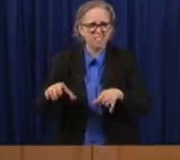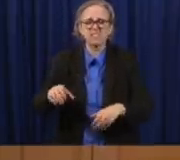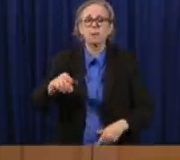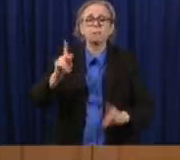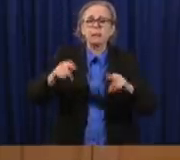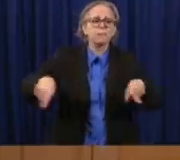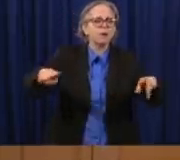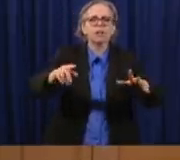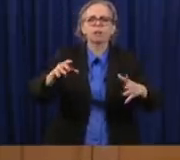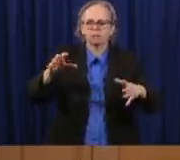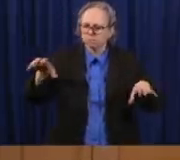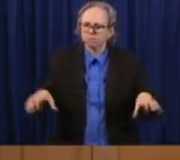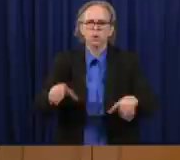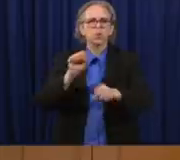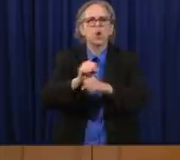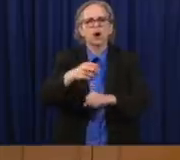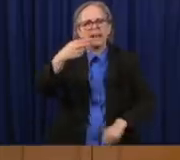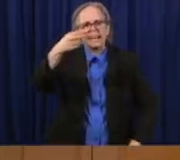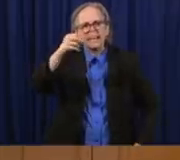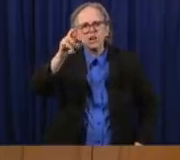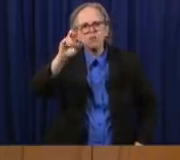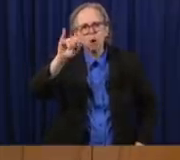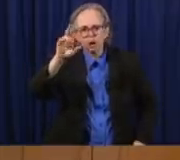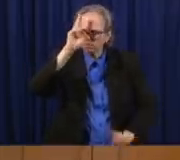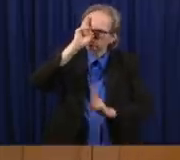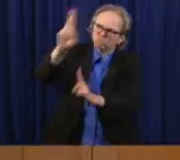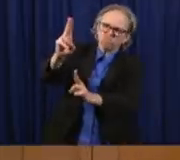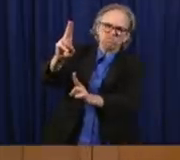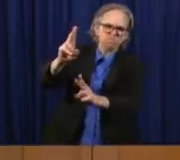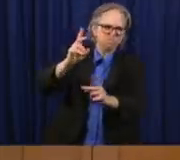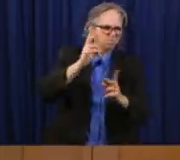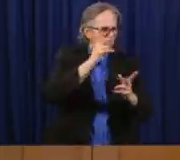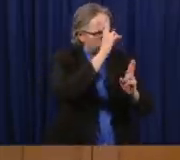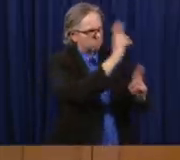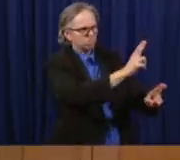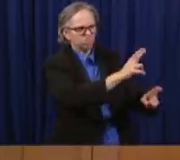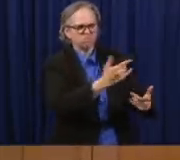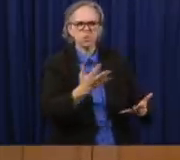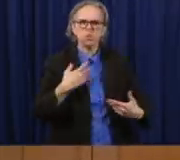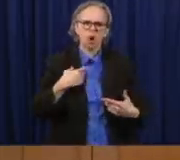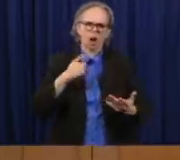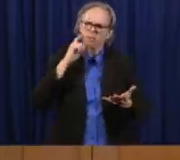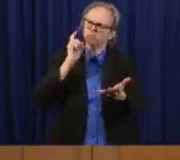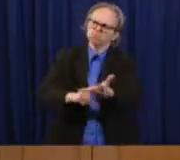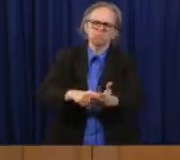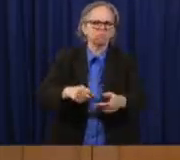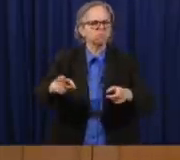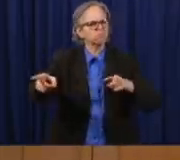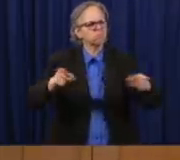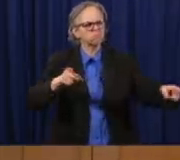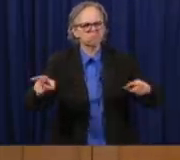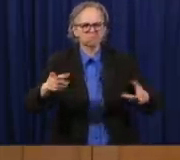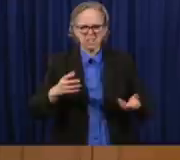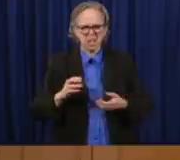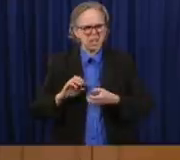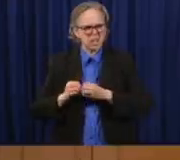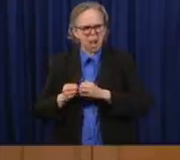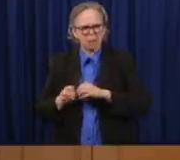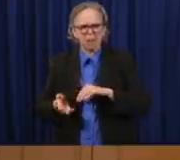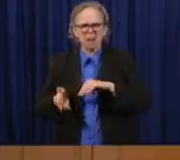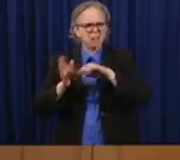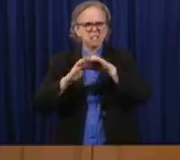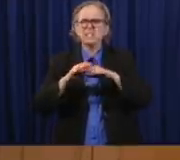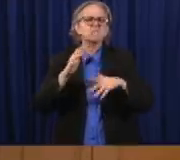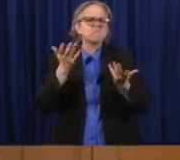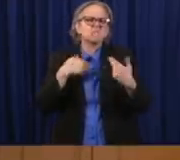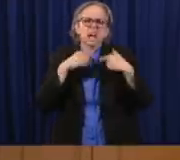that job well. But I just want to acknowledge that we shouldn't be surprised by those numbers. This is the nature